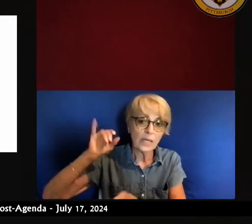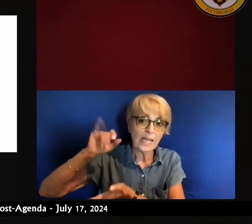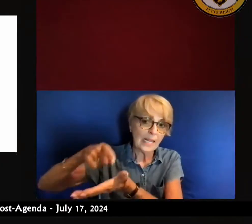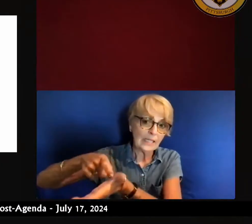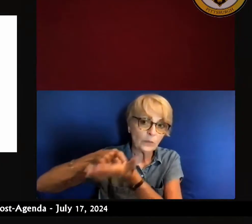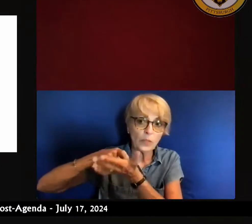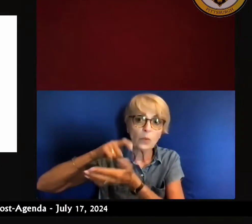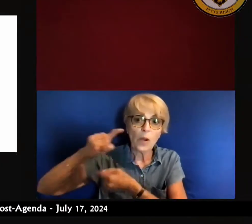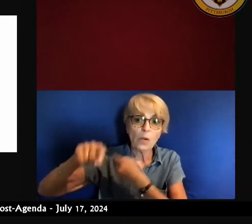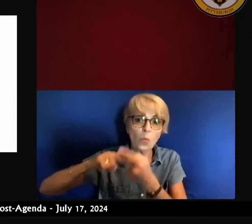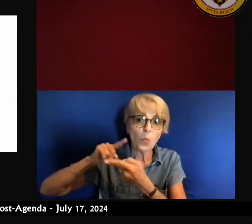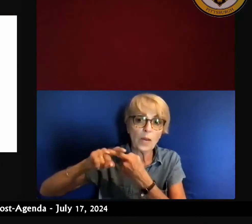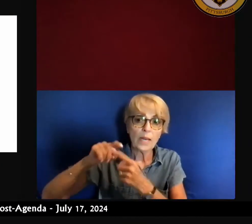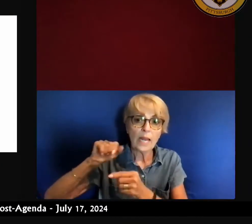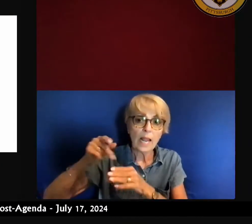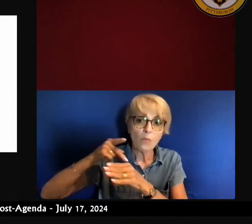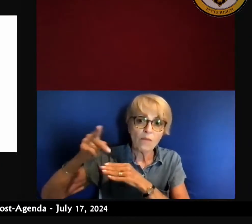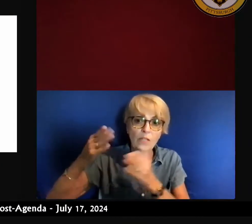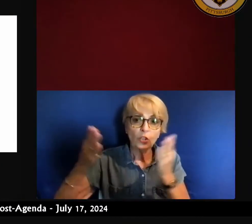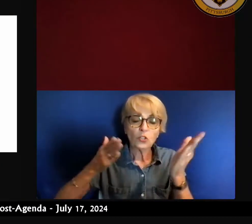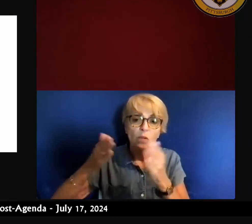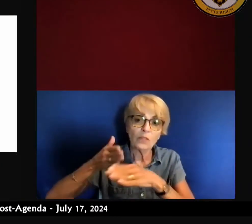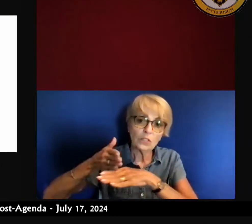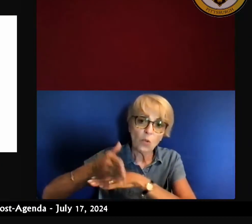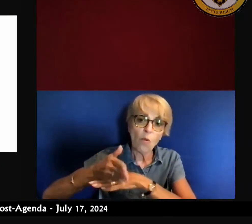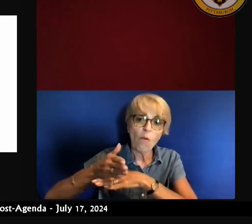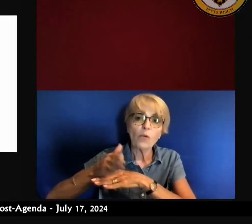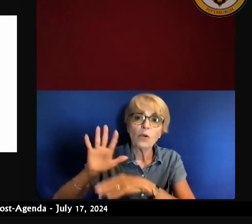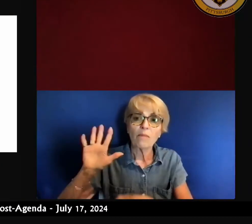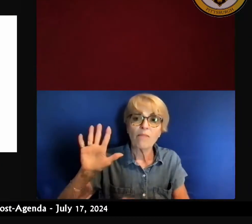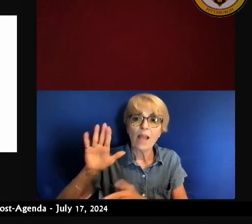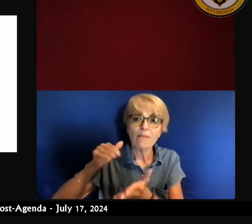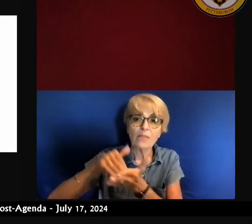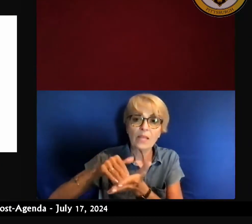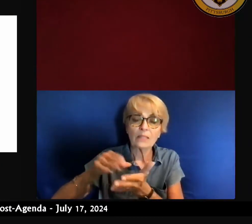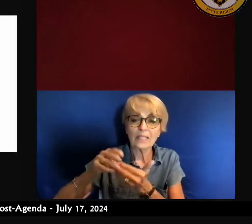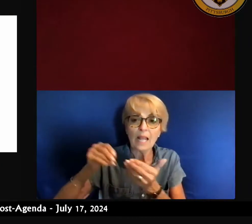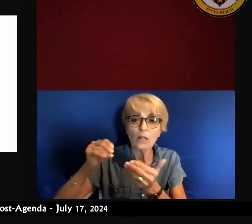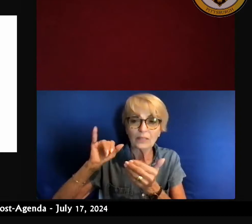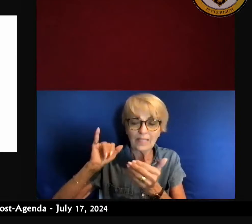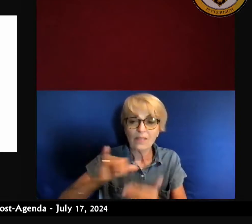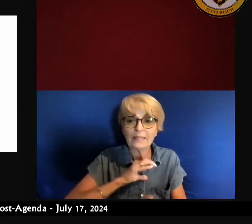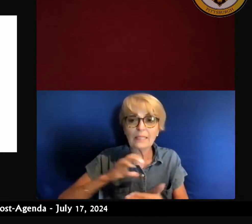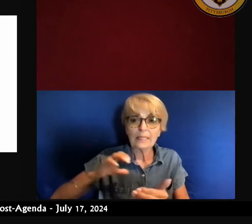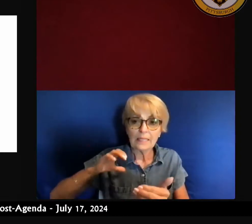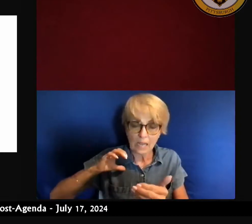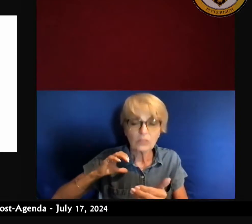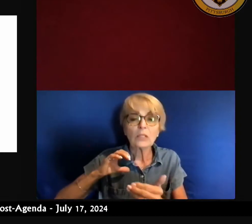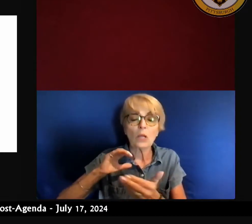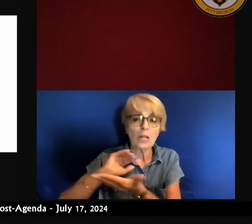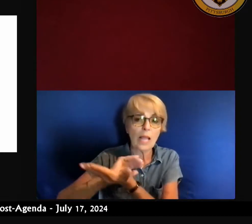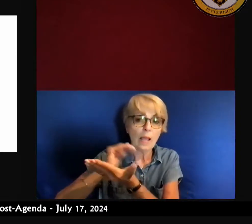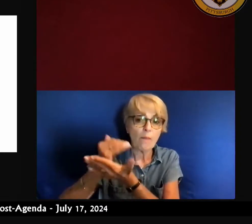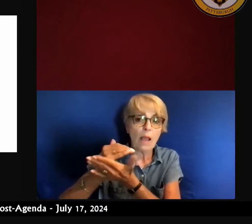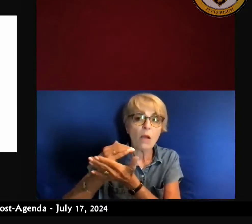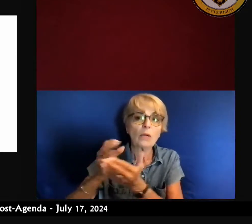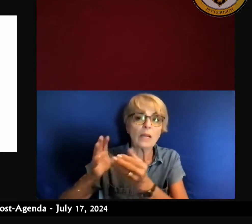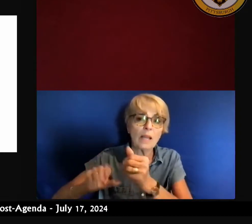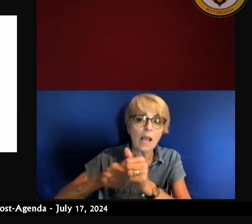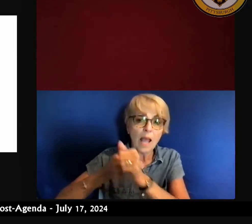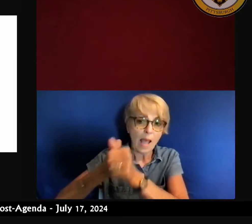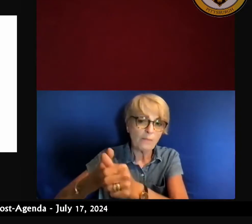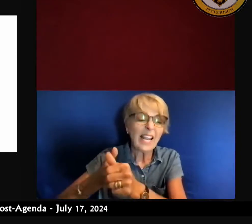a professional service is over $5,000, which is the council manic amount. That had been updated a while back when there was a gap